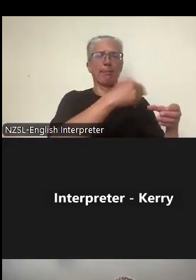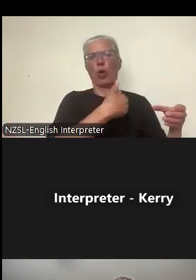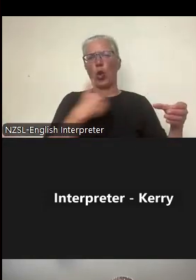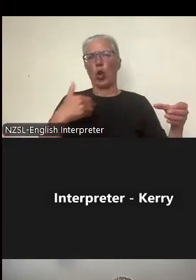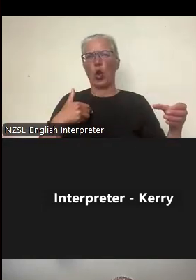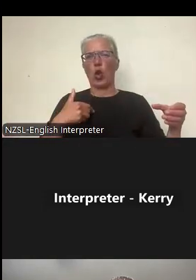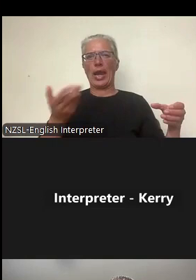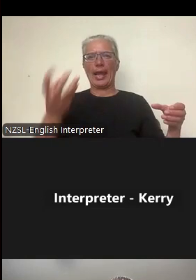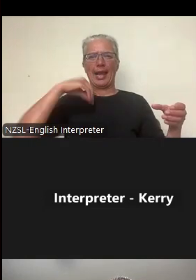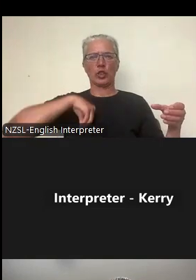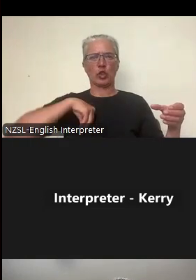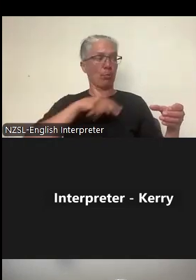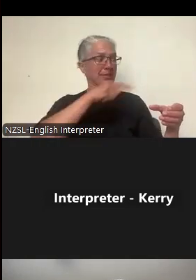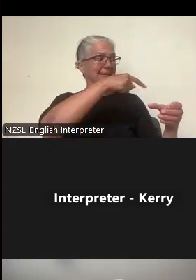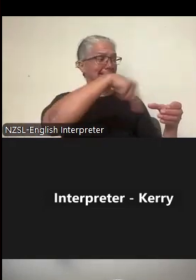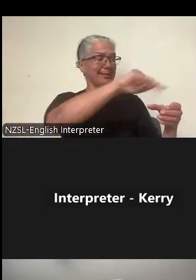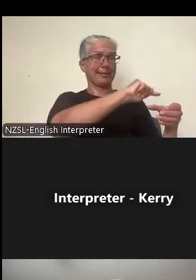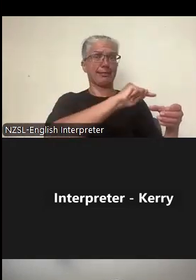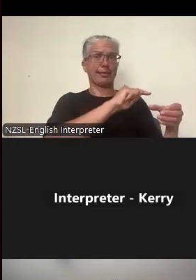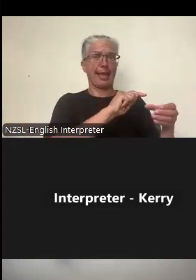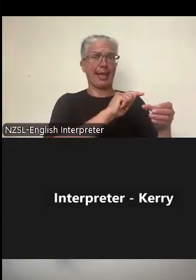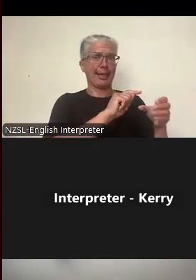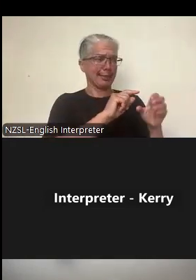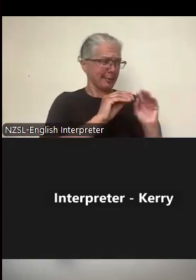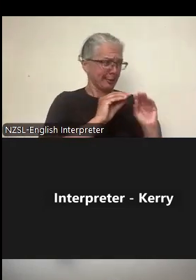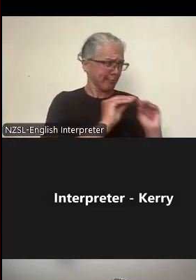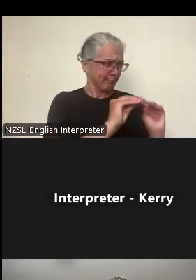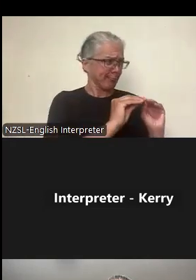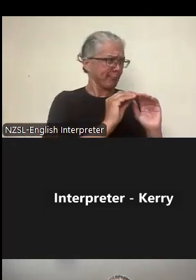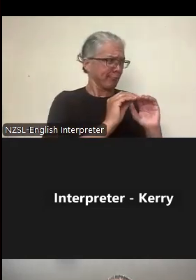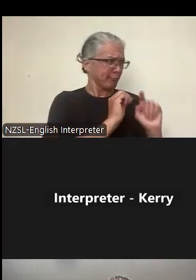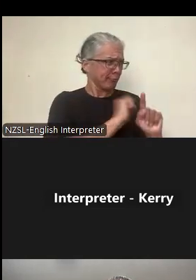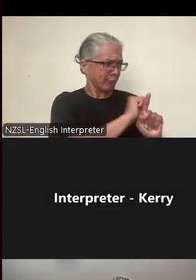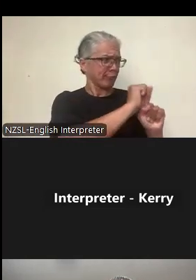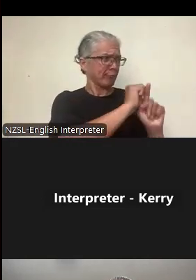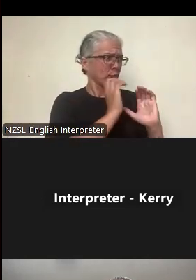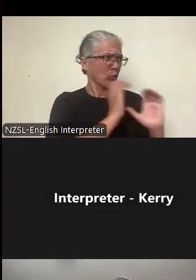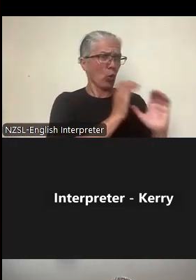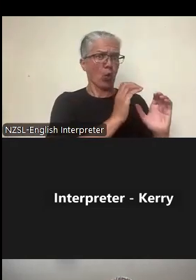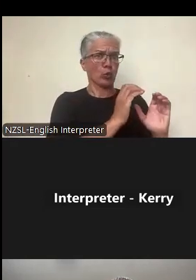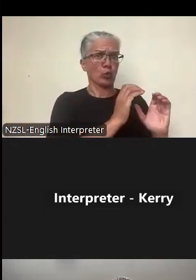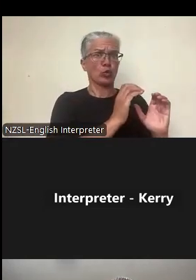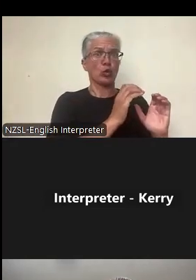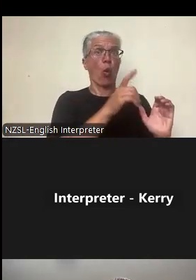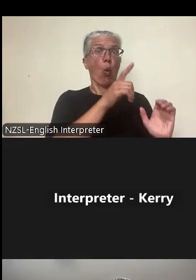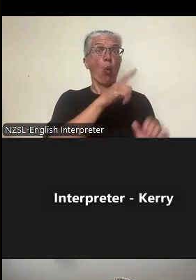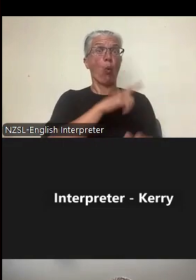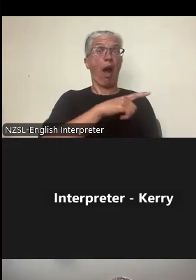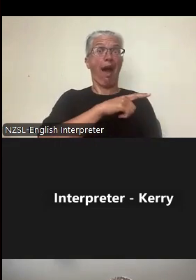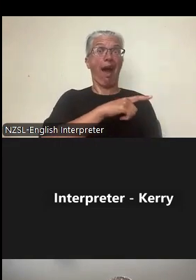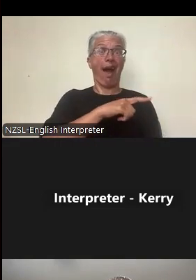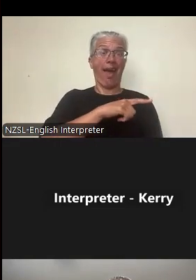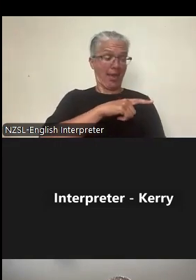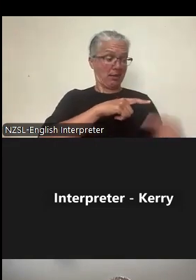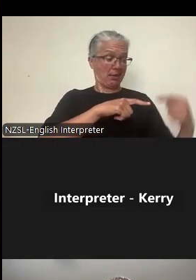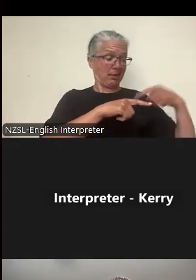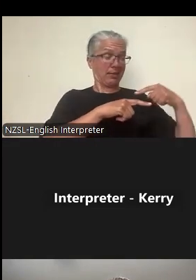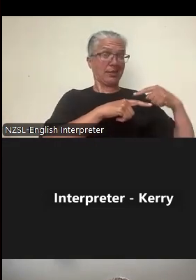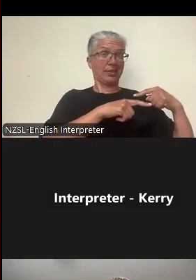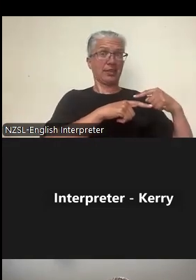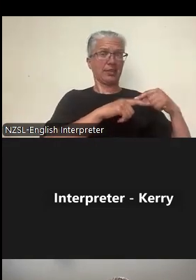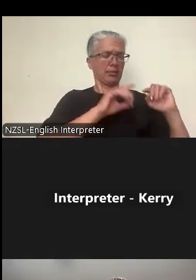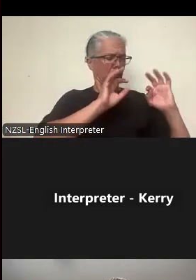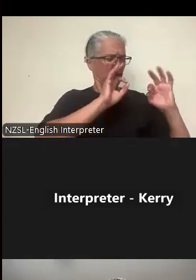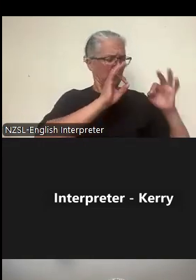make sure that the why is very accessible for the rest of the staff. It's that internal review of data,